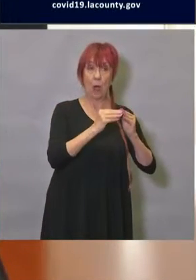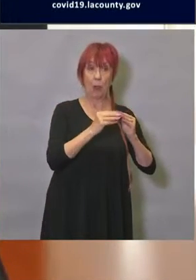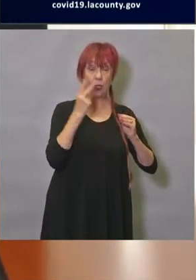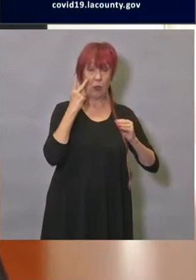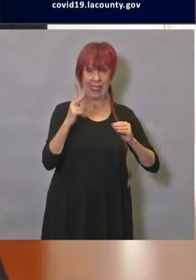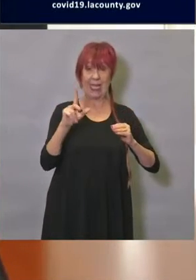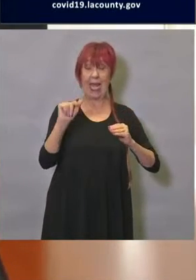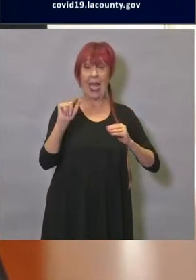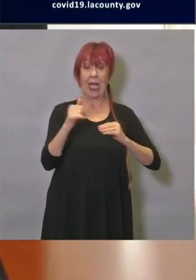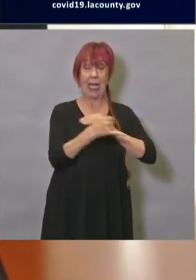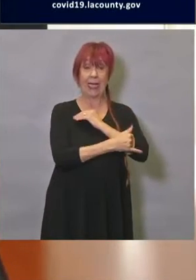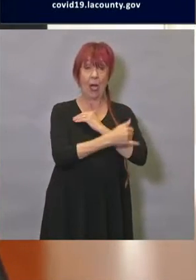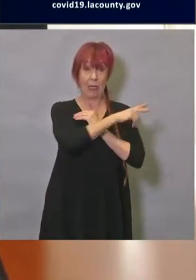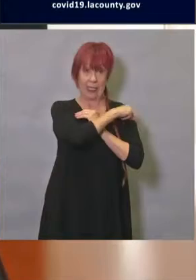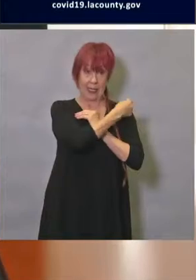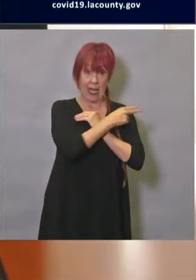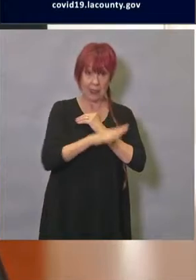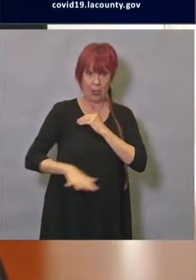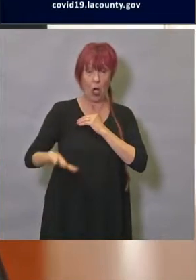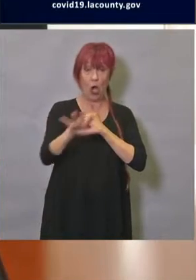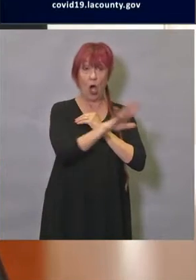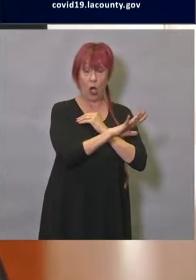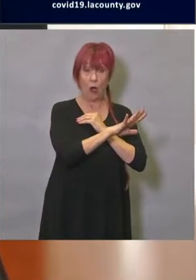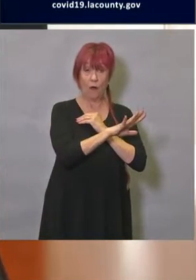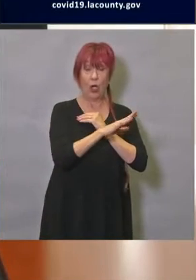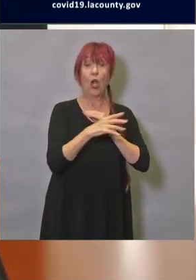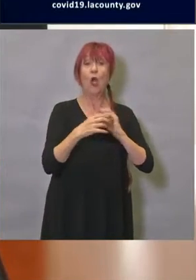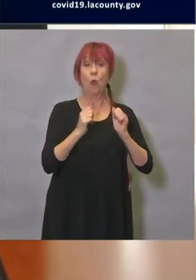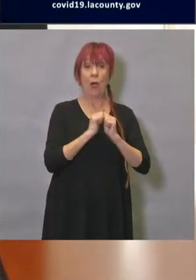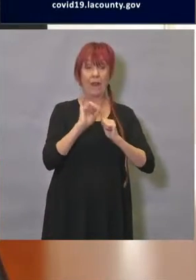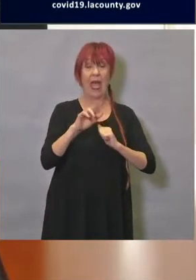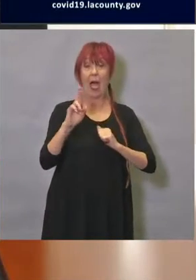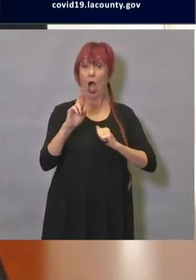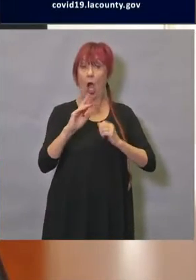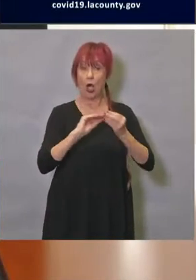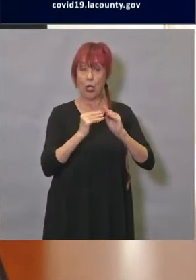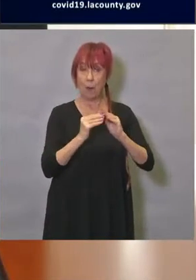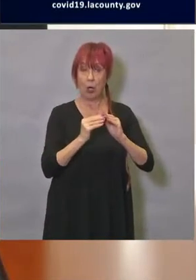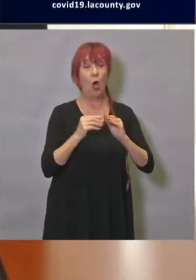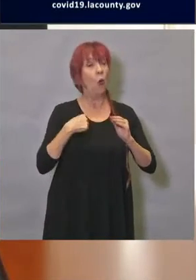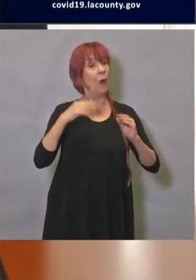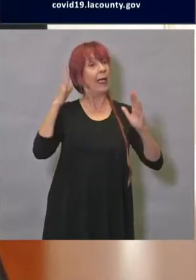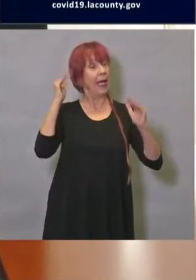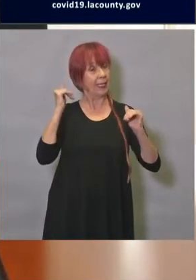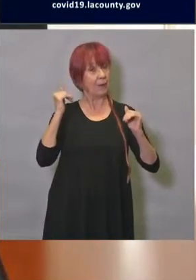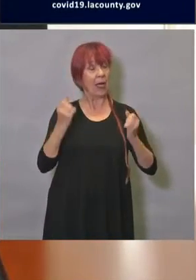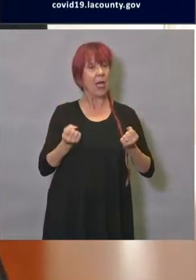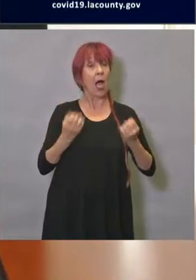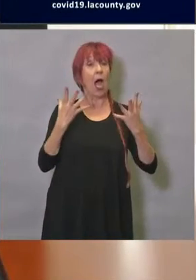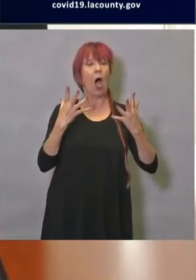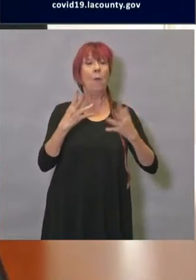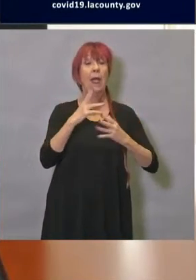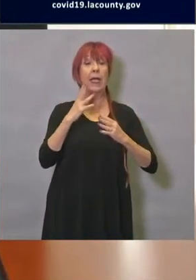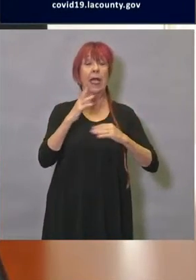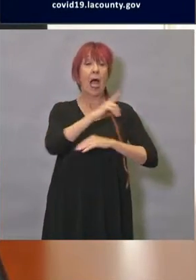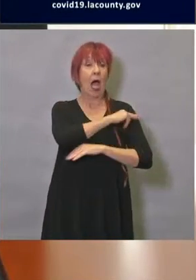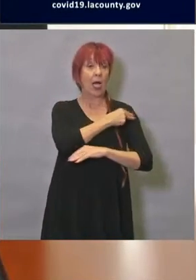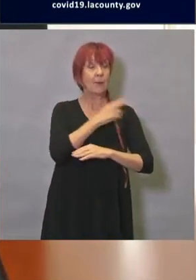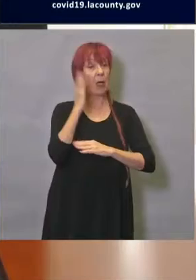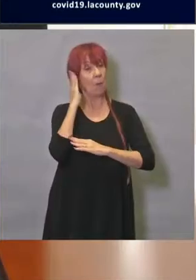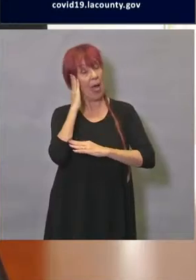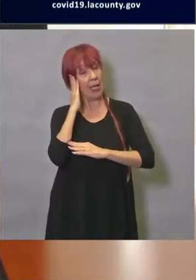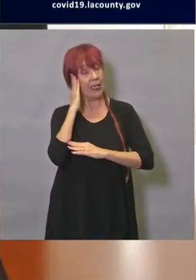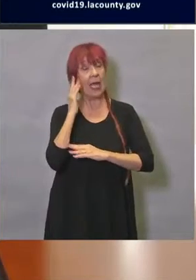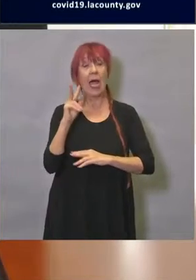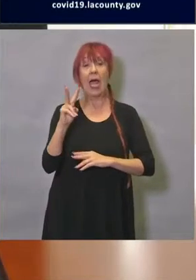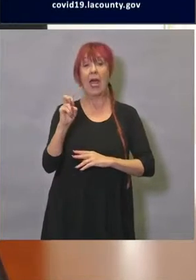resulting estimate of the effective transmission number, we still expect that the supply of hospital beds, ICU beds, and ventilators will be adequate over the